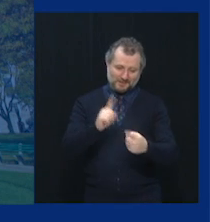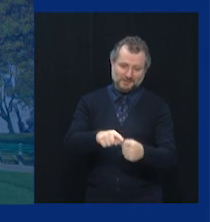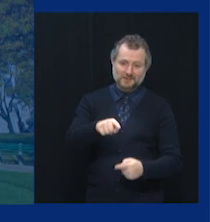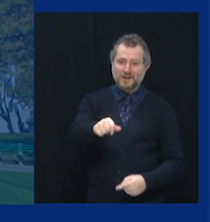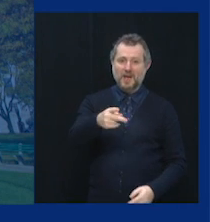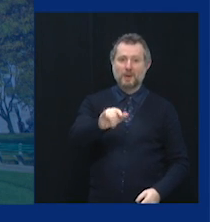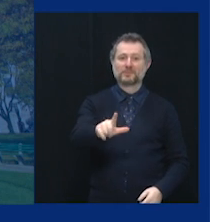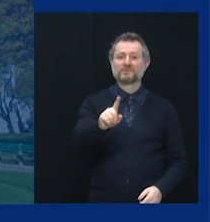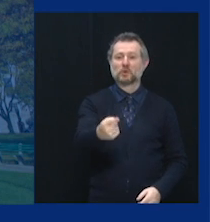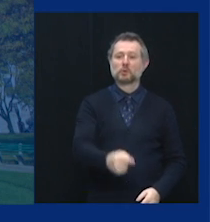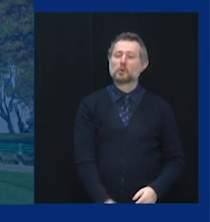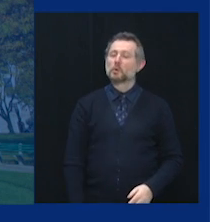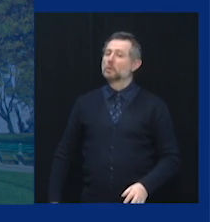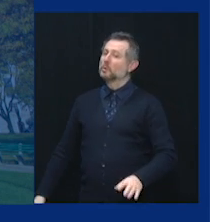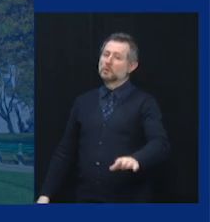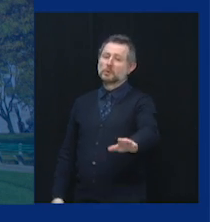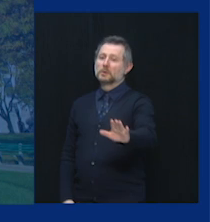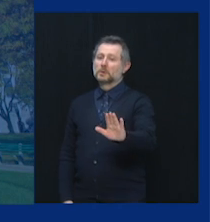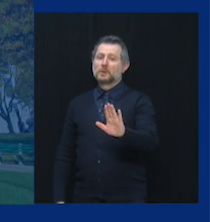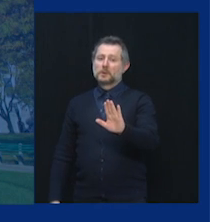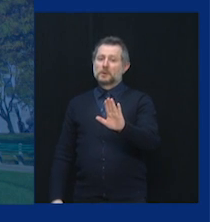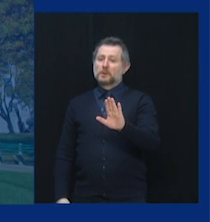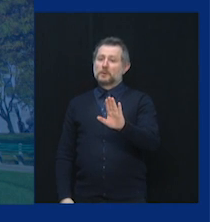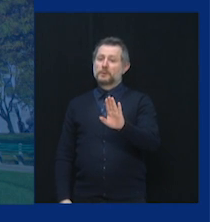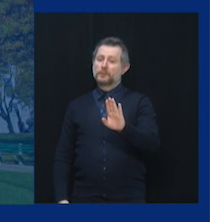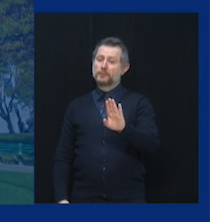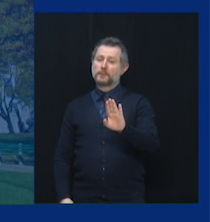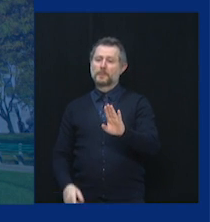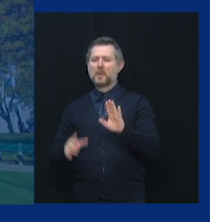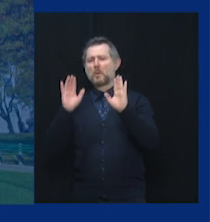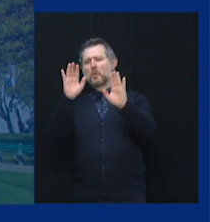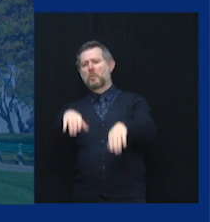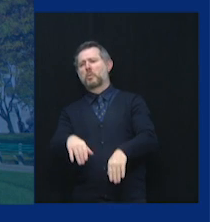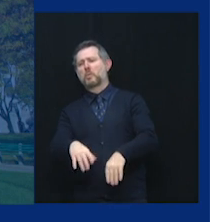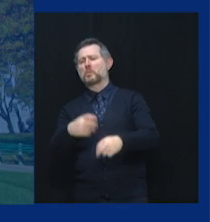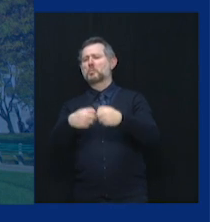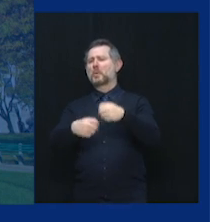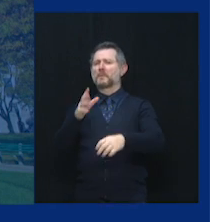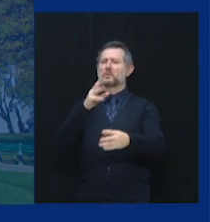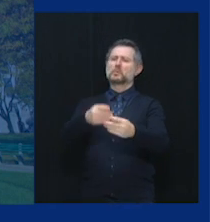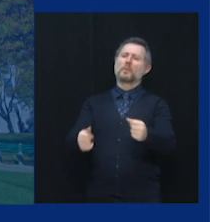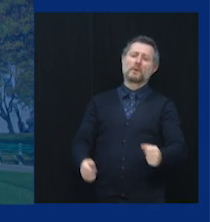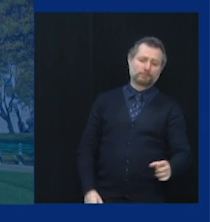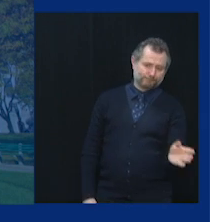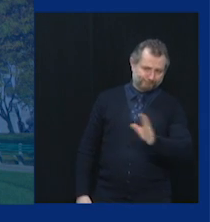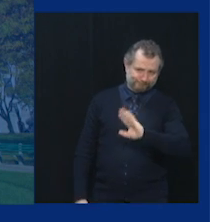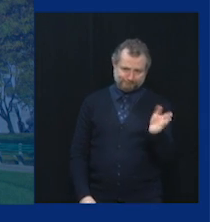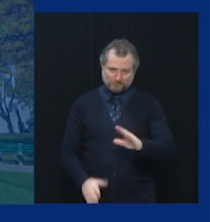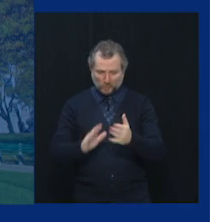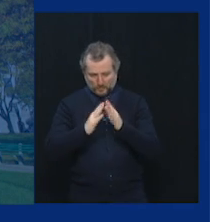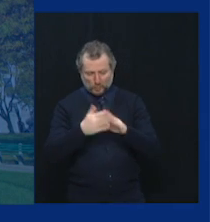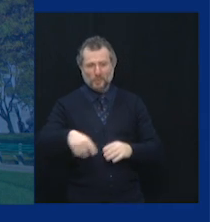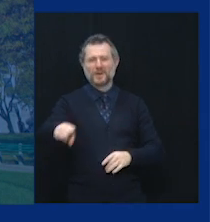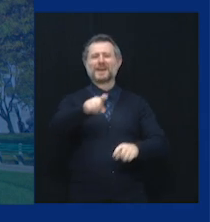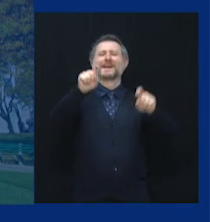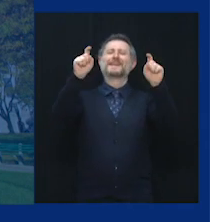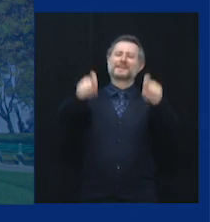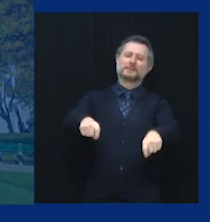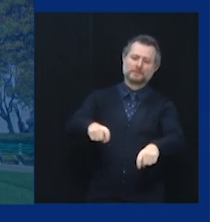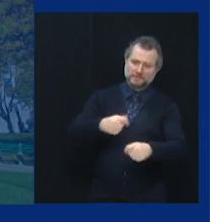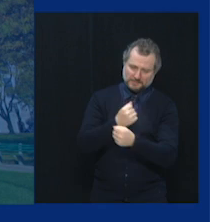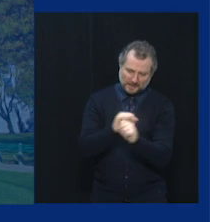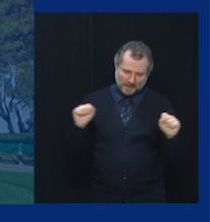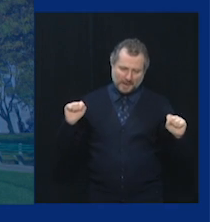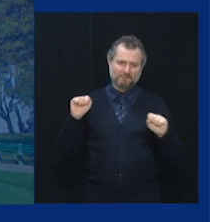Don't think the problem is going to go away. Your community has to be safe. And 70